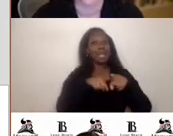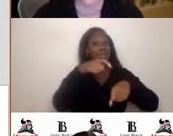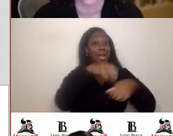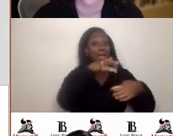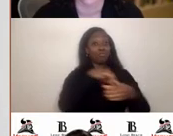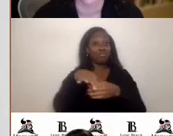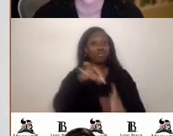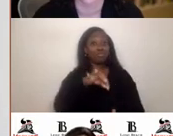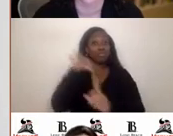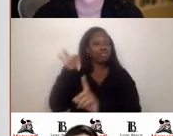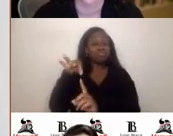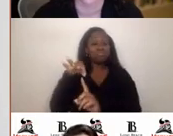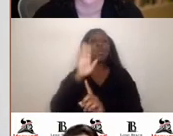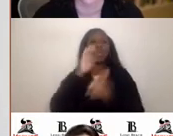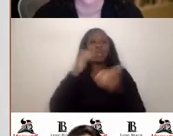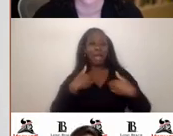please.